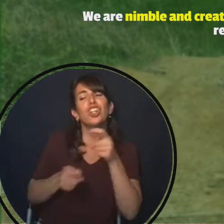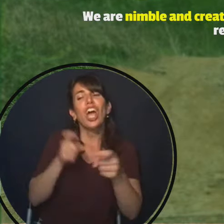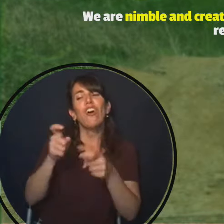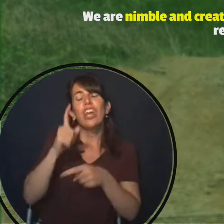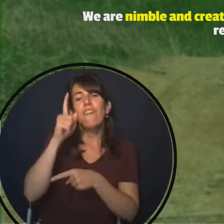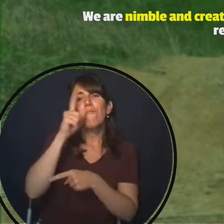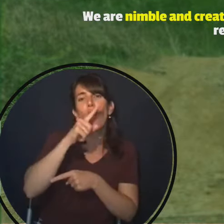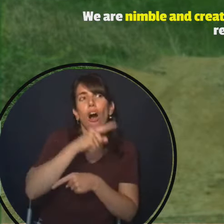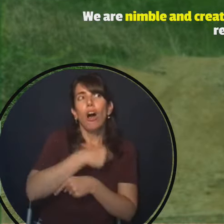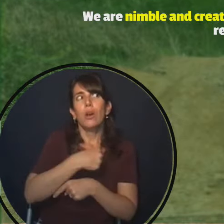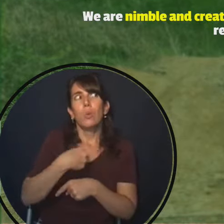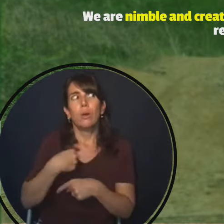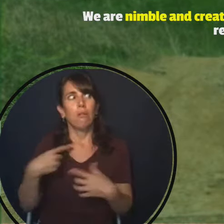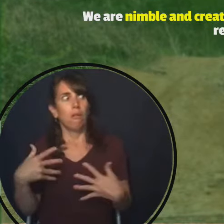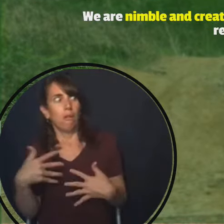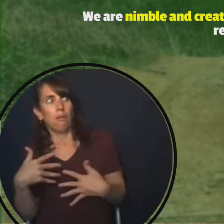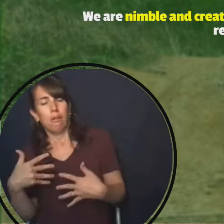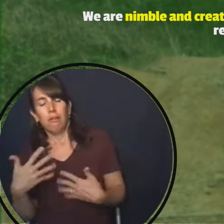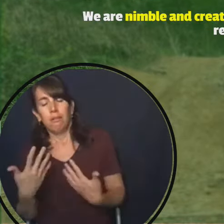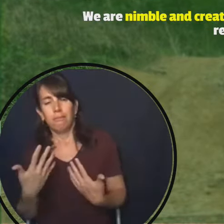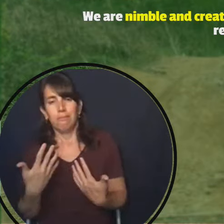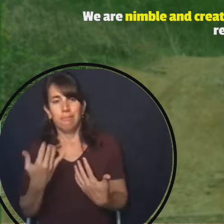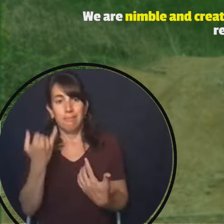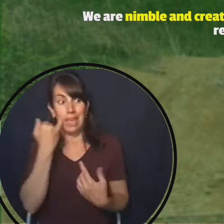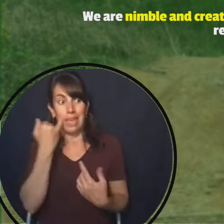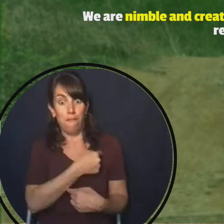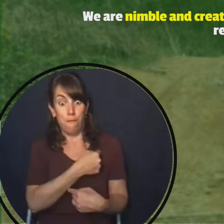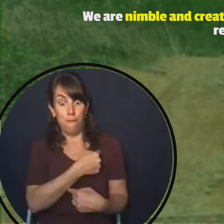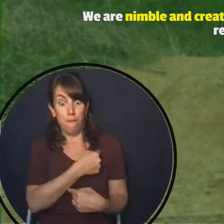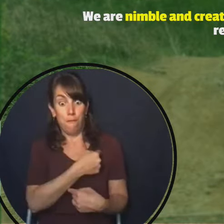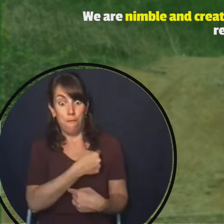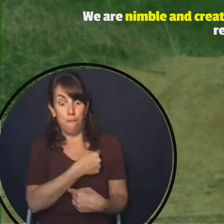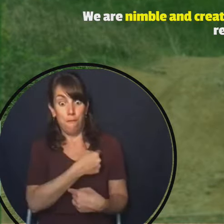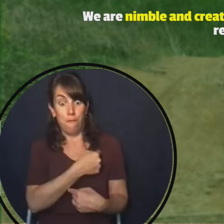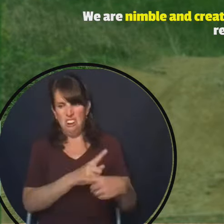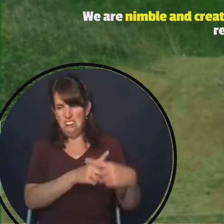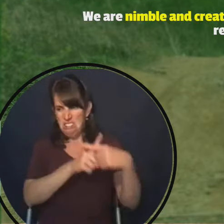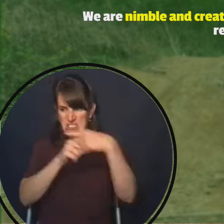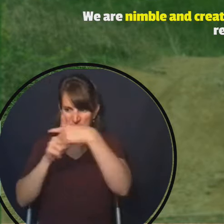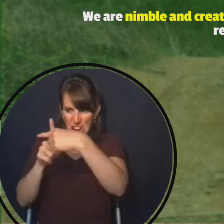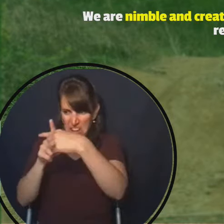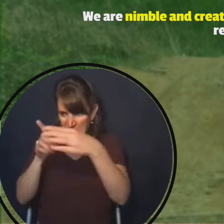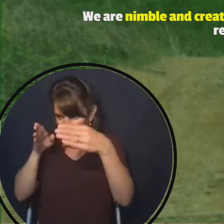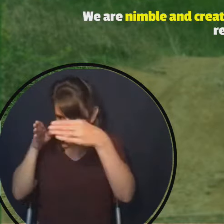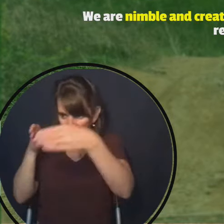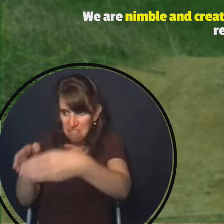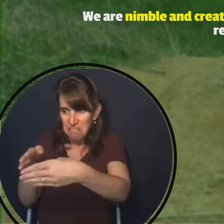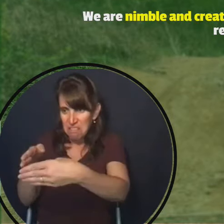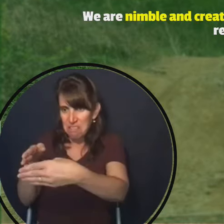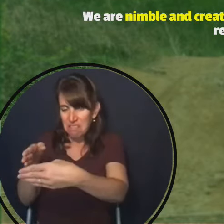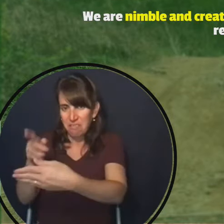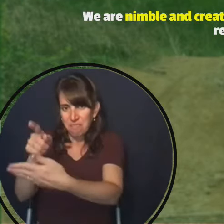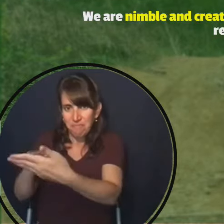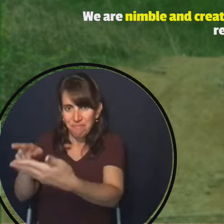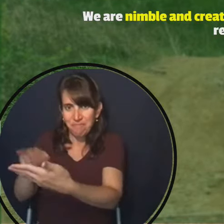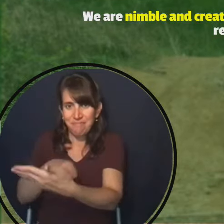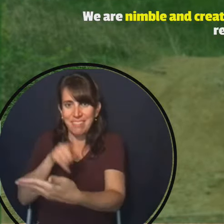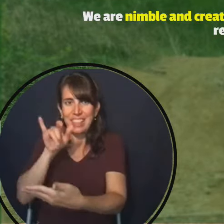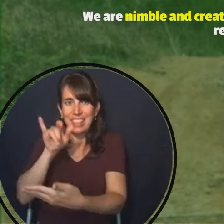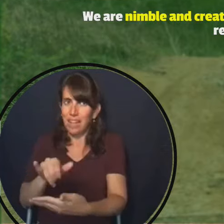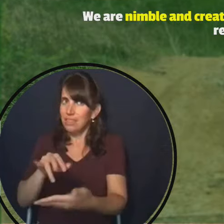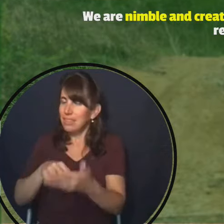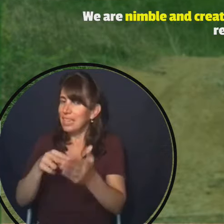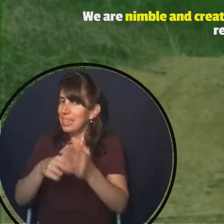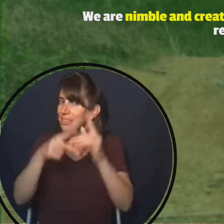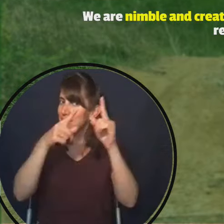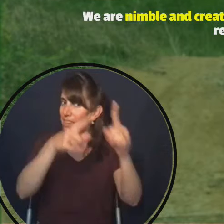when people are being criminalized or targeted, right? It's very intentional isolation tactic, right?